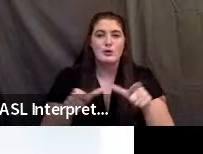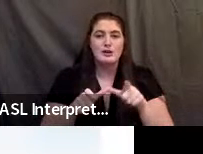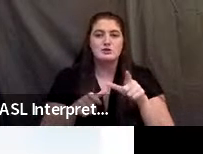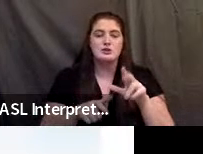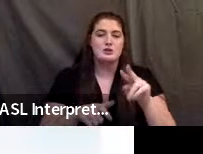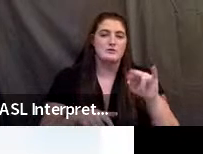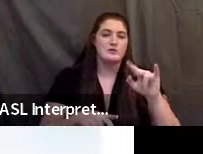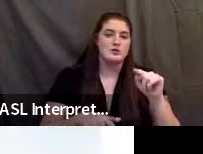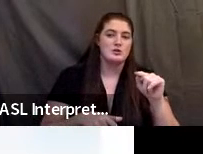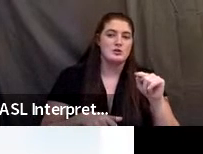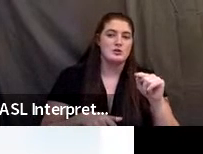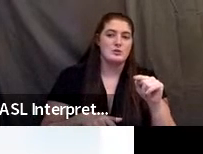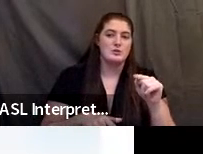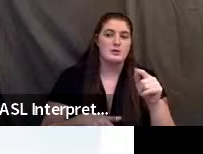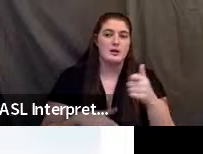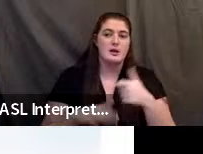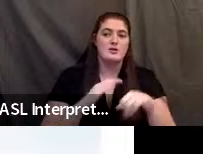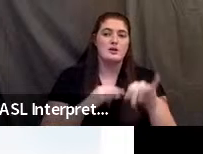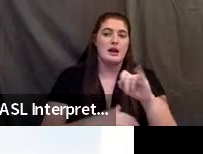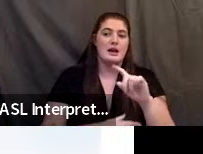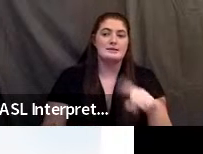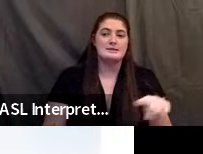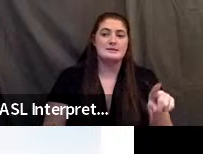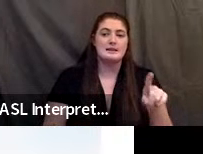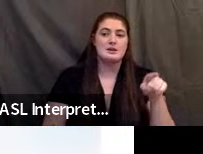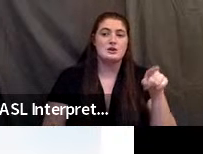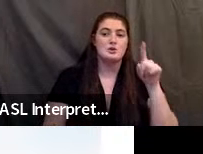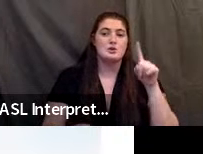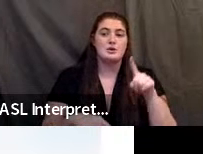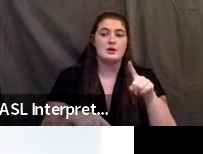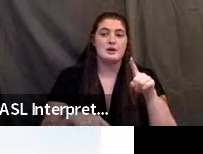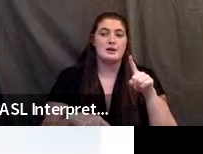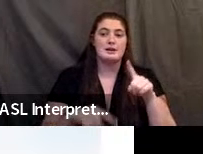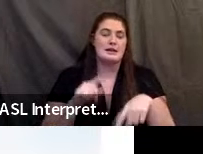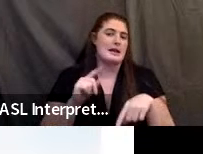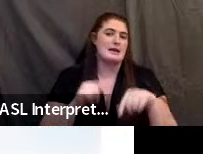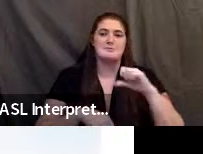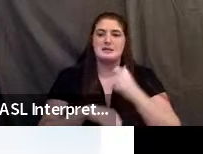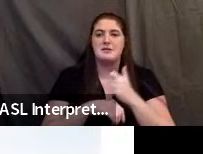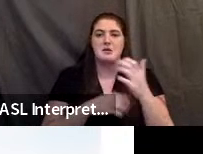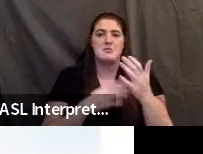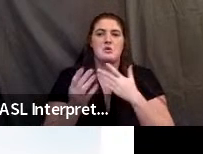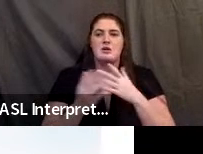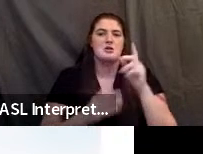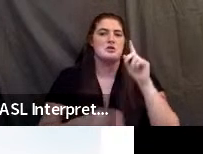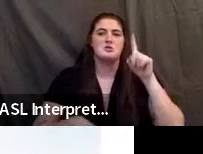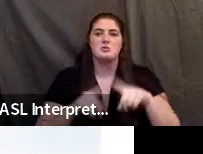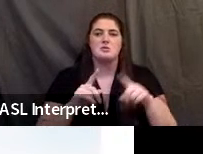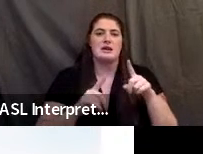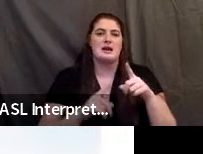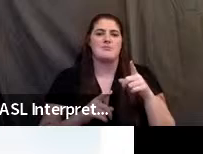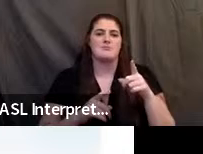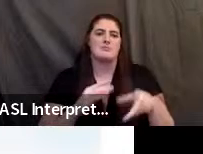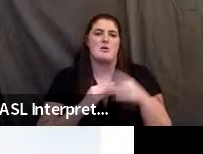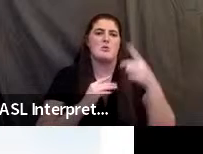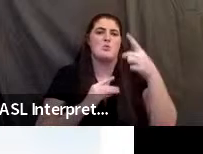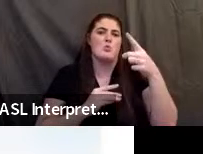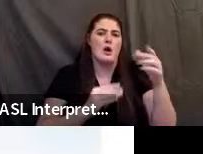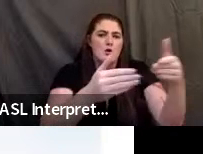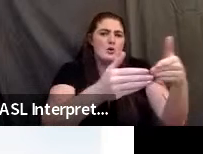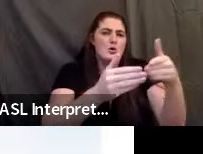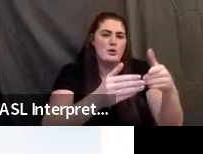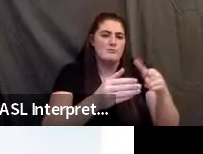permitting, under an IZ, you can't put them wherever you want. You can't kind of cram them all into one corner. They have to be